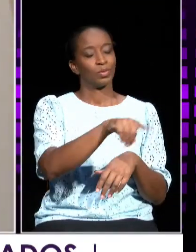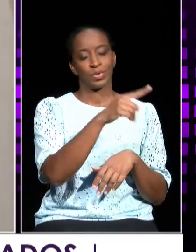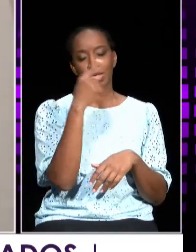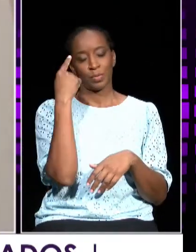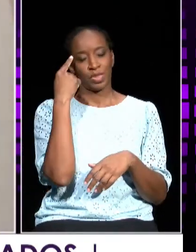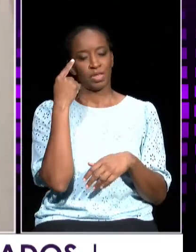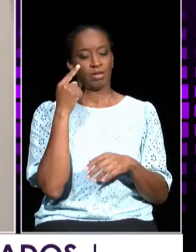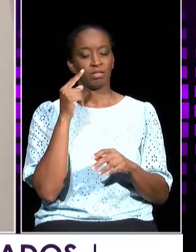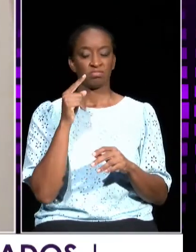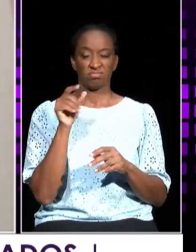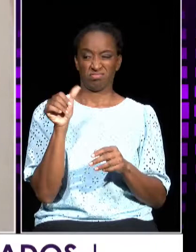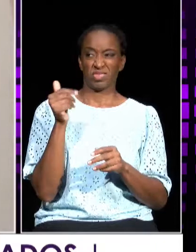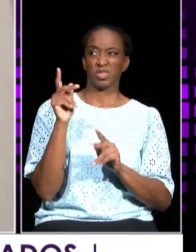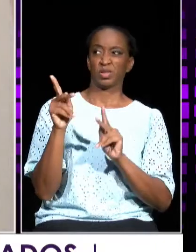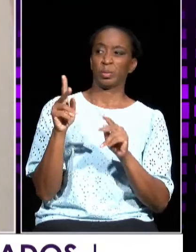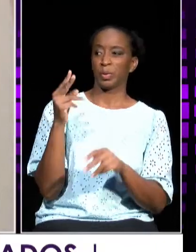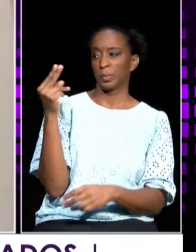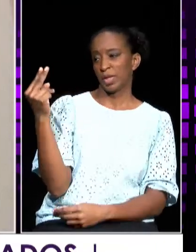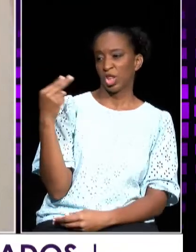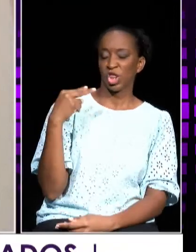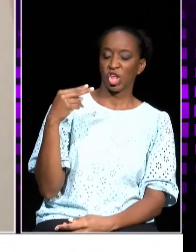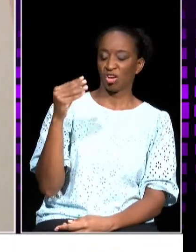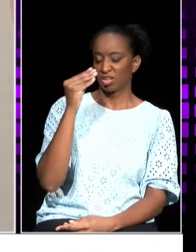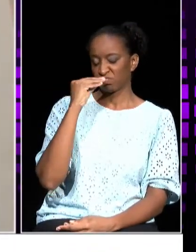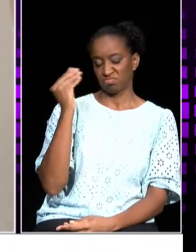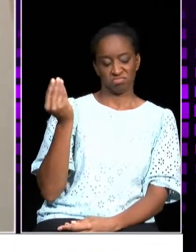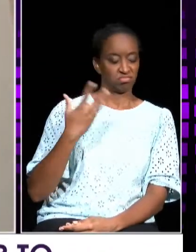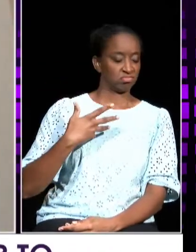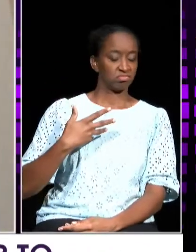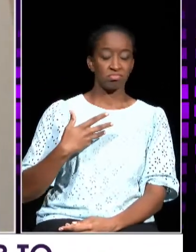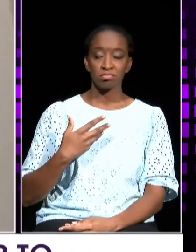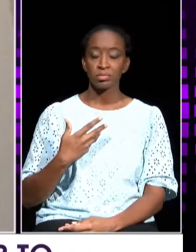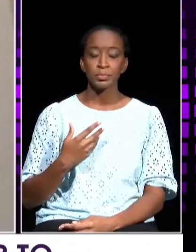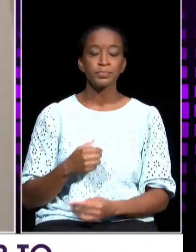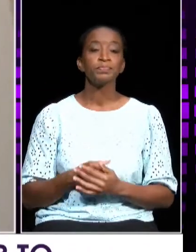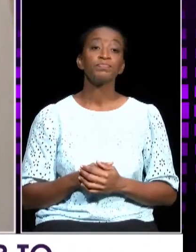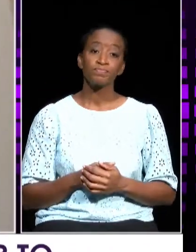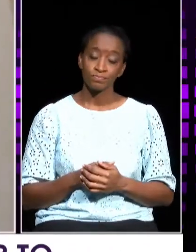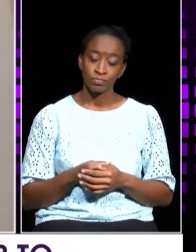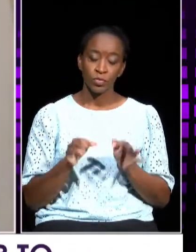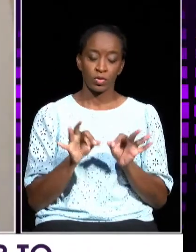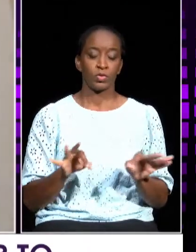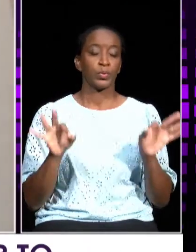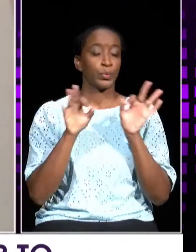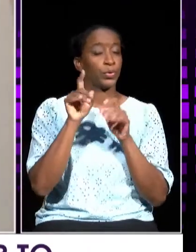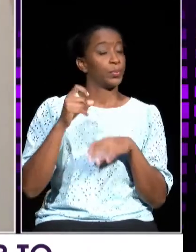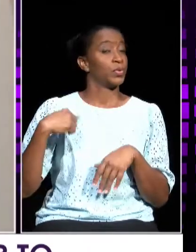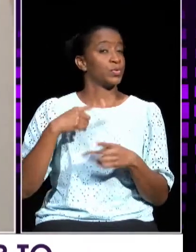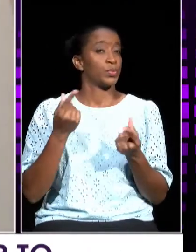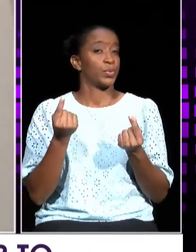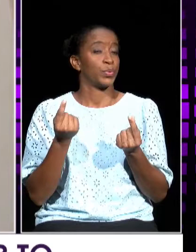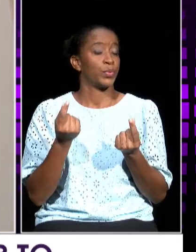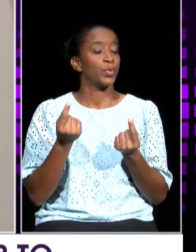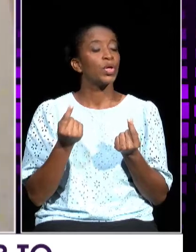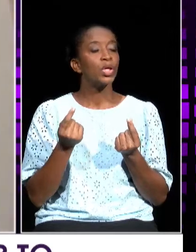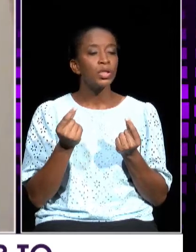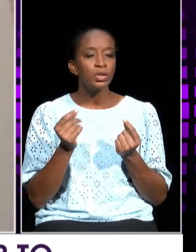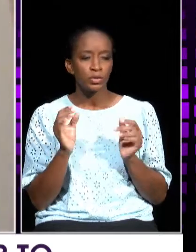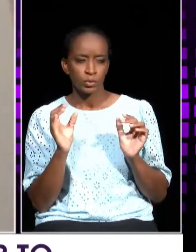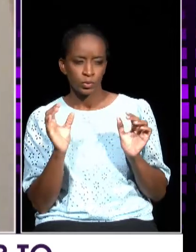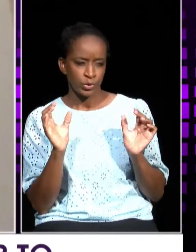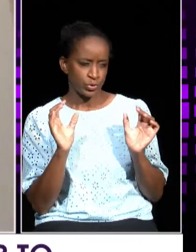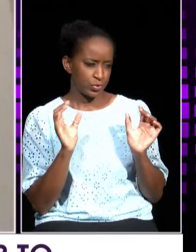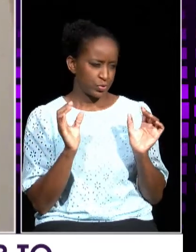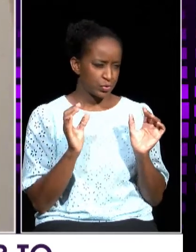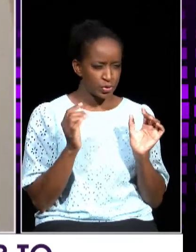so they would need we would need to seek them out, to understand where they're